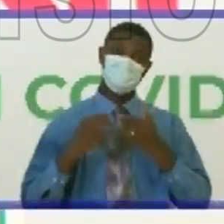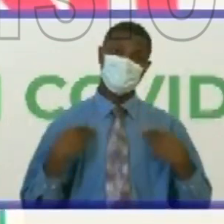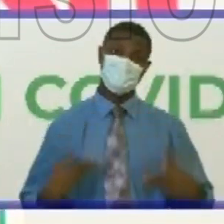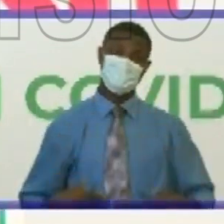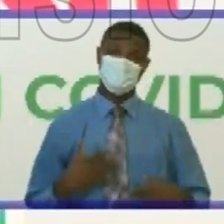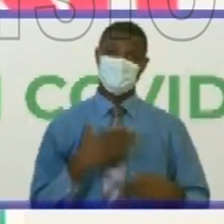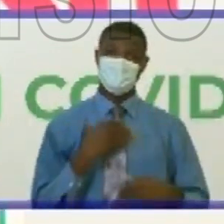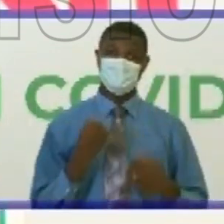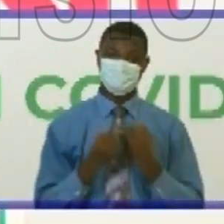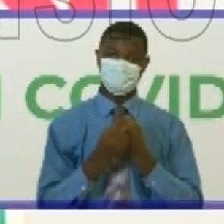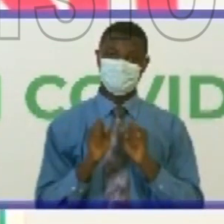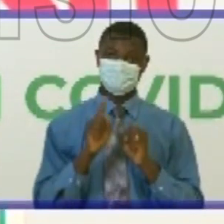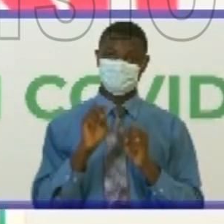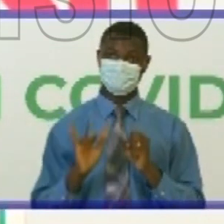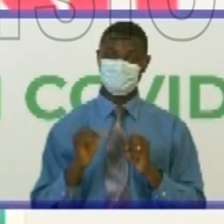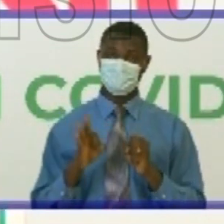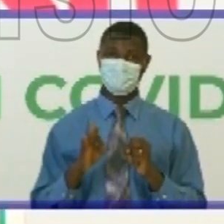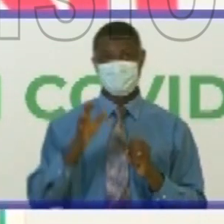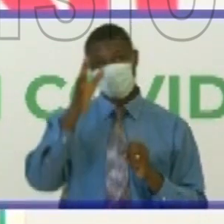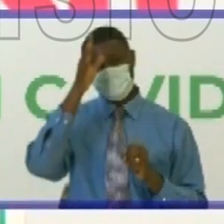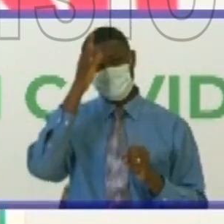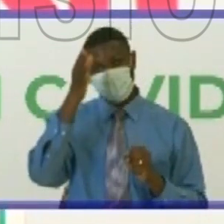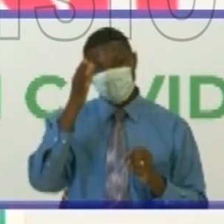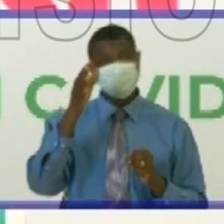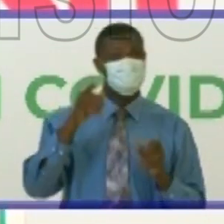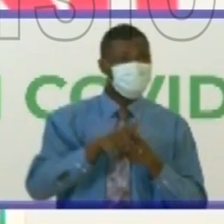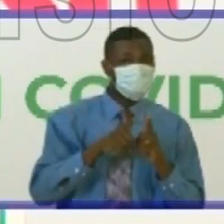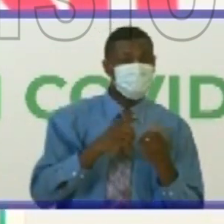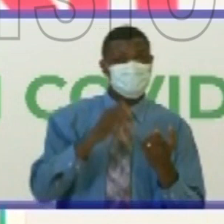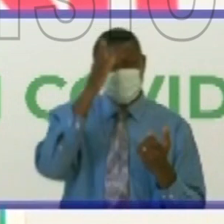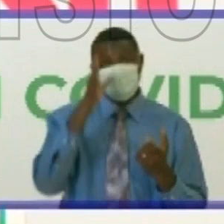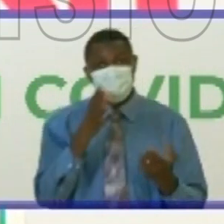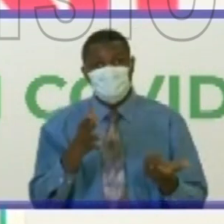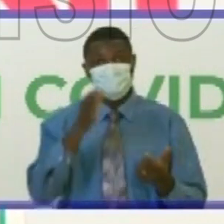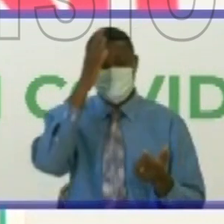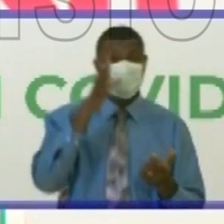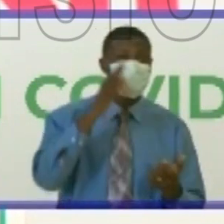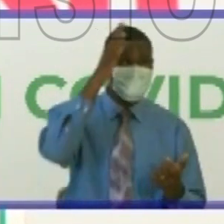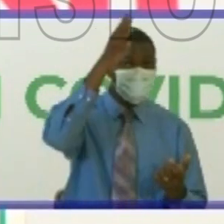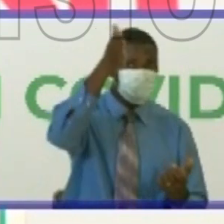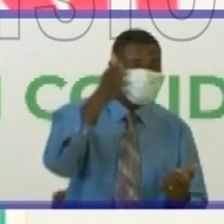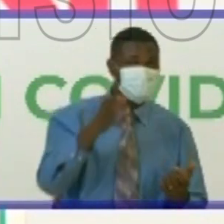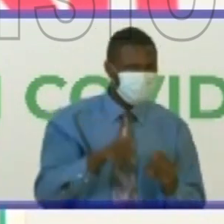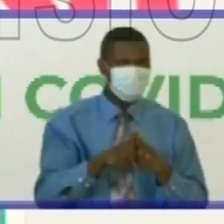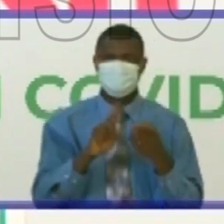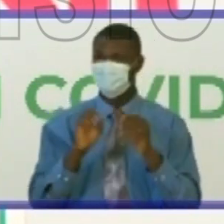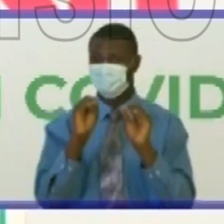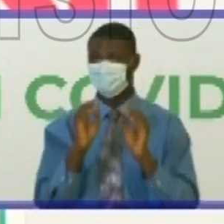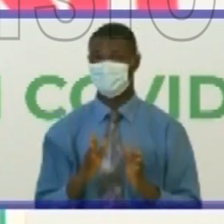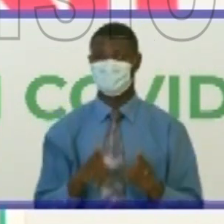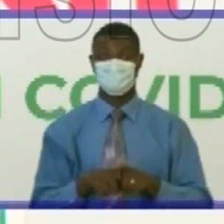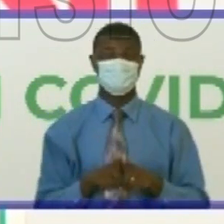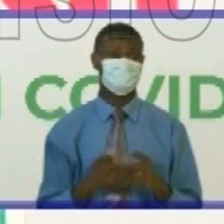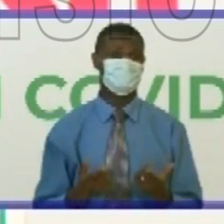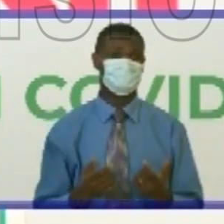and the grandparents more than that of the students, and maybe to a lesser extent to the teachers, especially if they are of